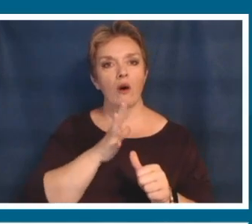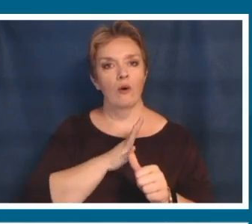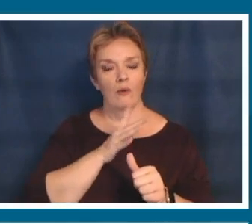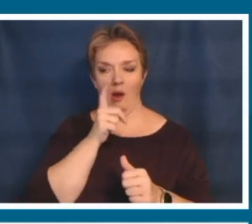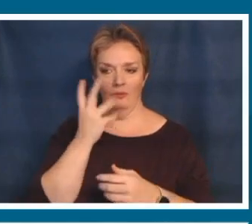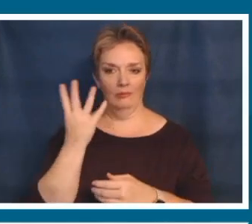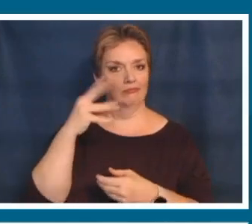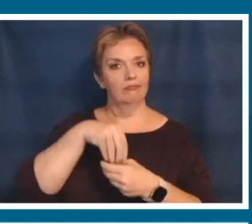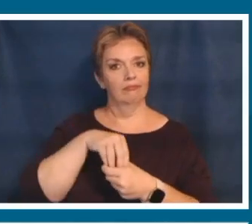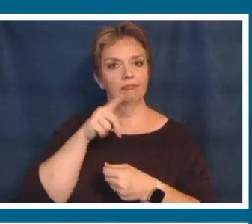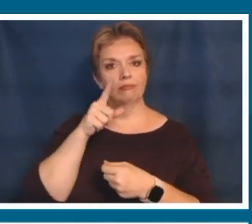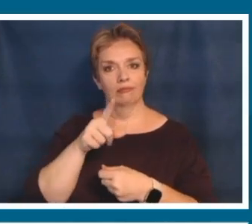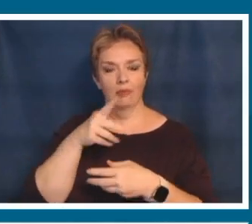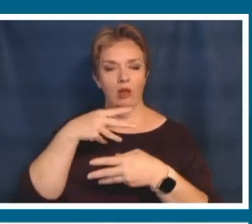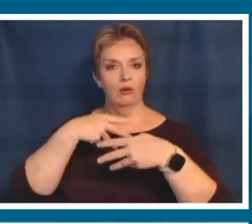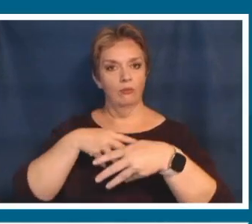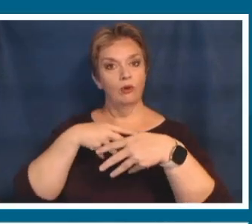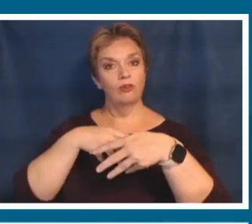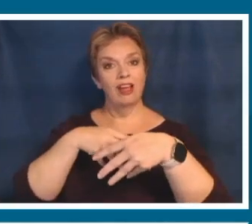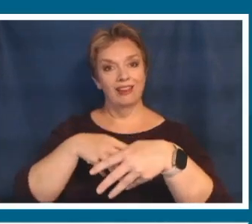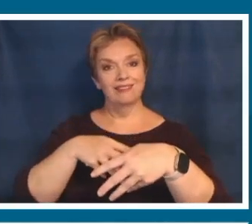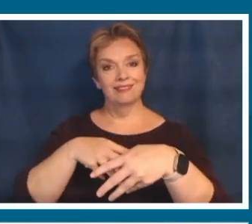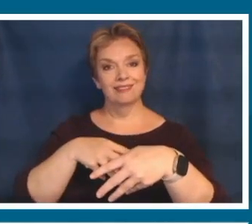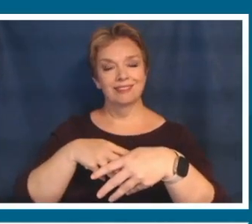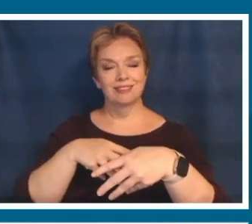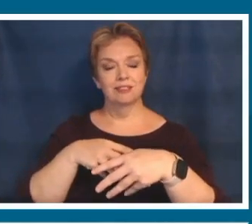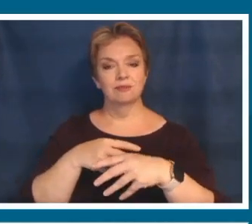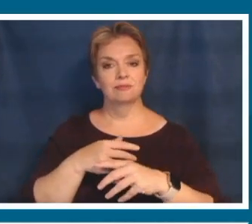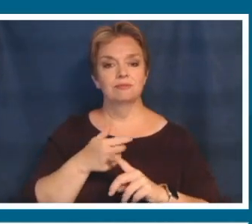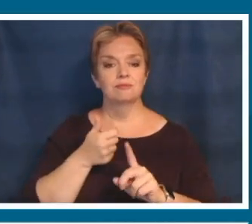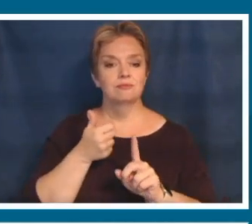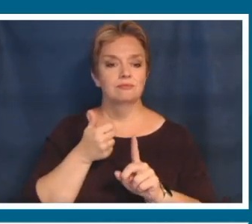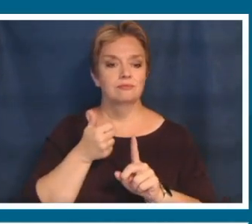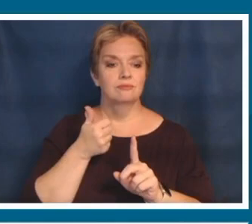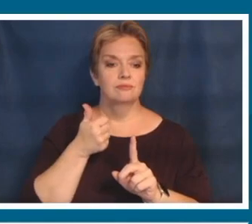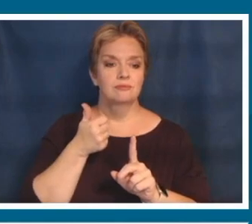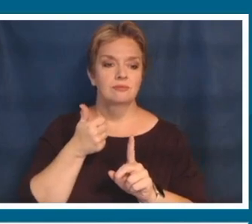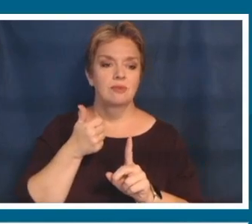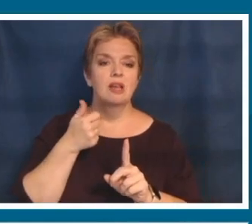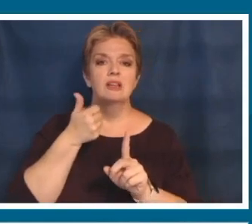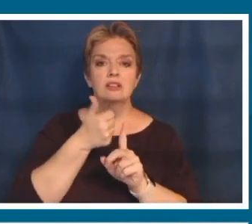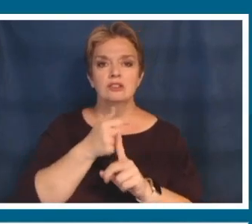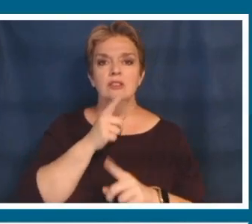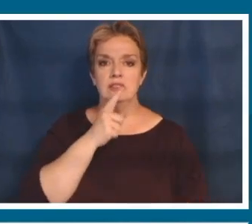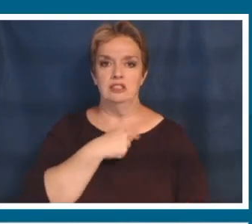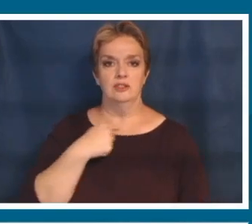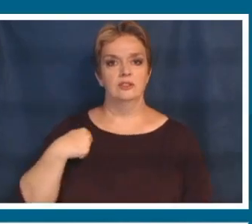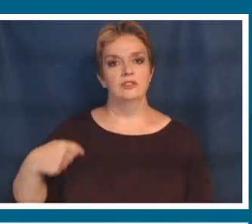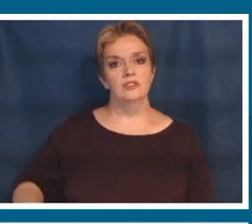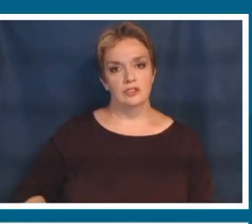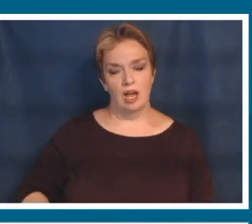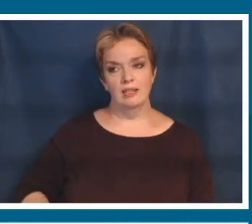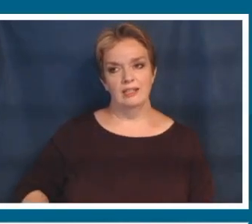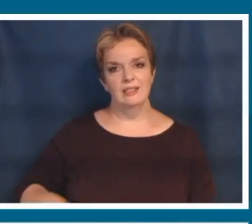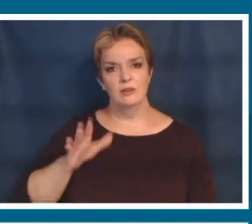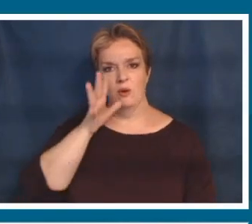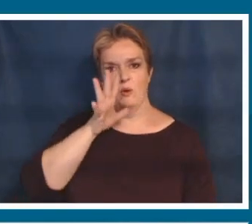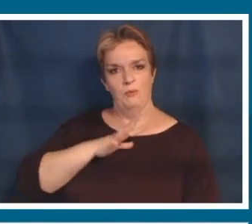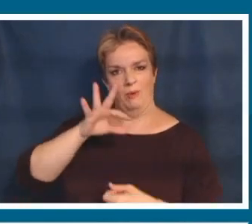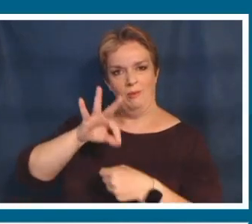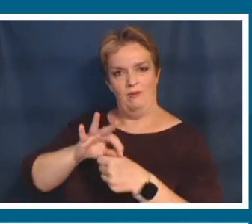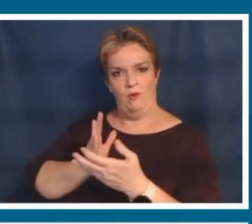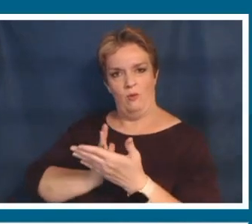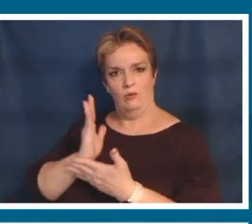parade advertising or as a Chinese suffragist at the age of 15 or